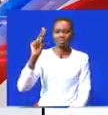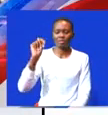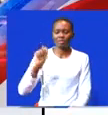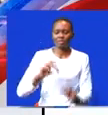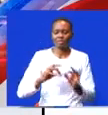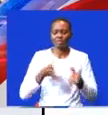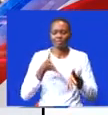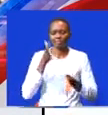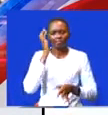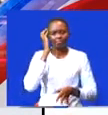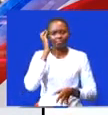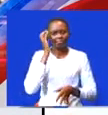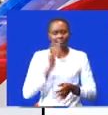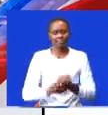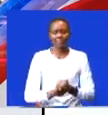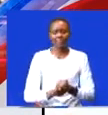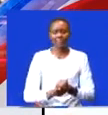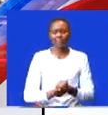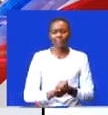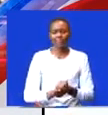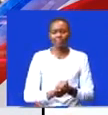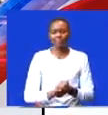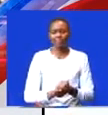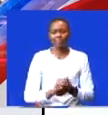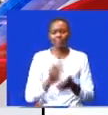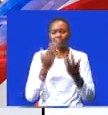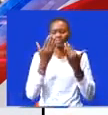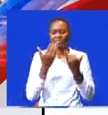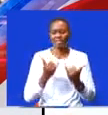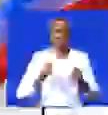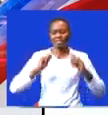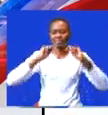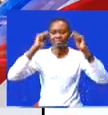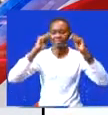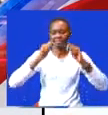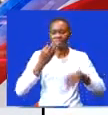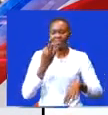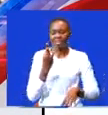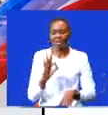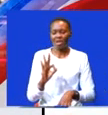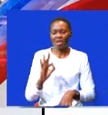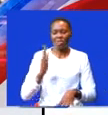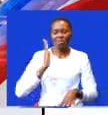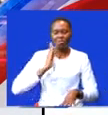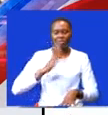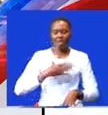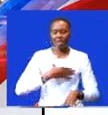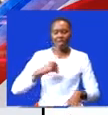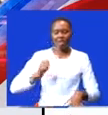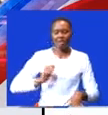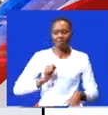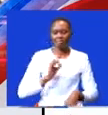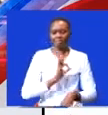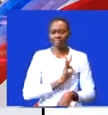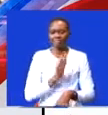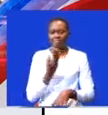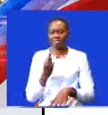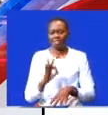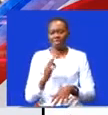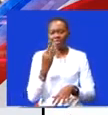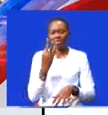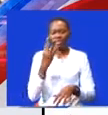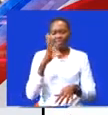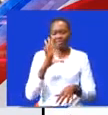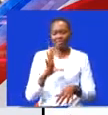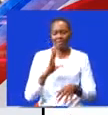en Bella Achieng'a. Ng'anyo mar jopuonje kaachiel kod jotijegoeko mag mbalariany 35 ma